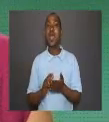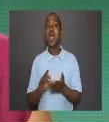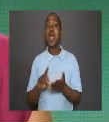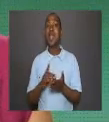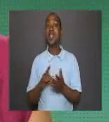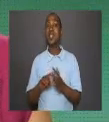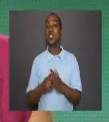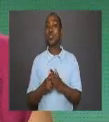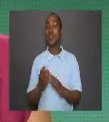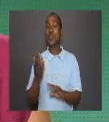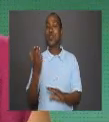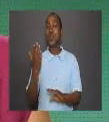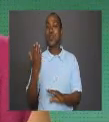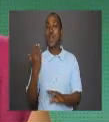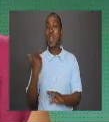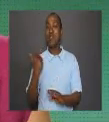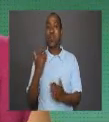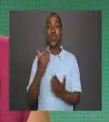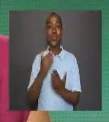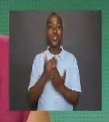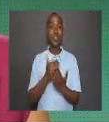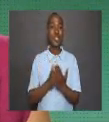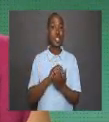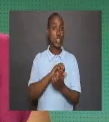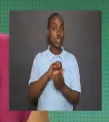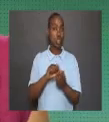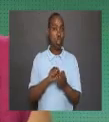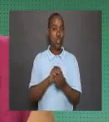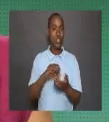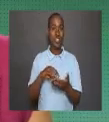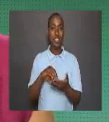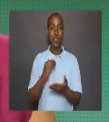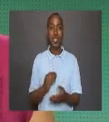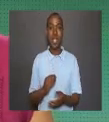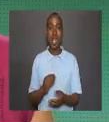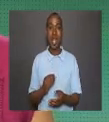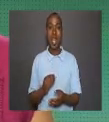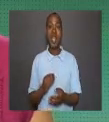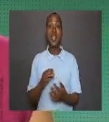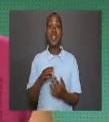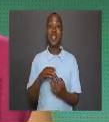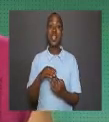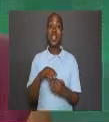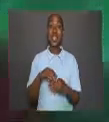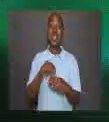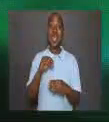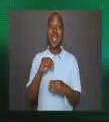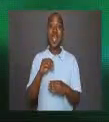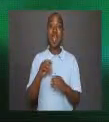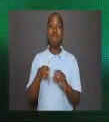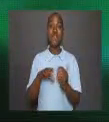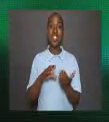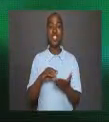In our last lesson, we discussed solutions, solutes, and solvents.